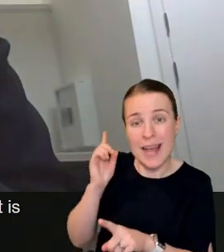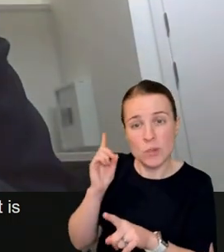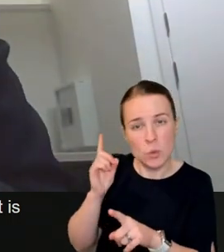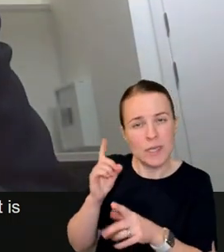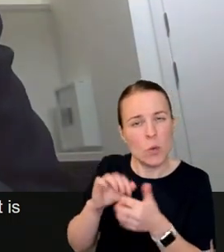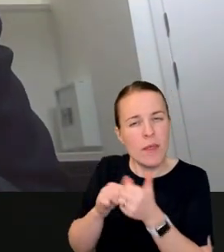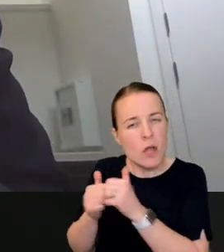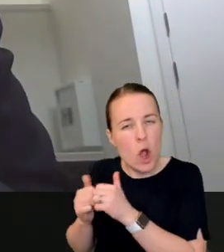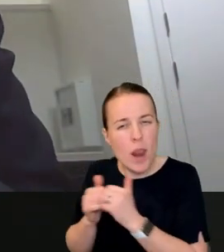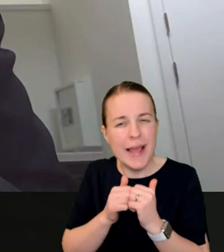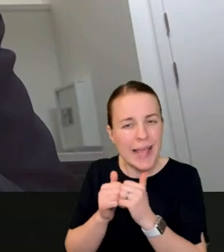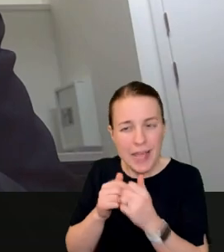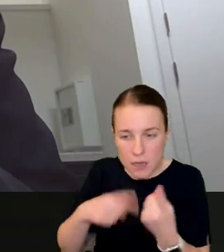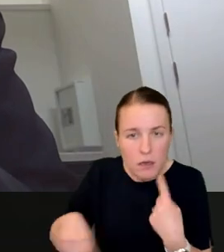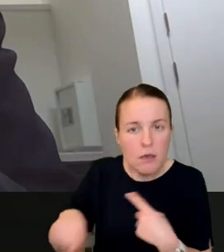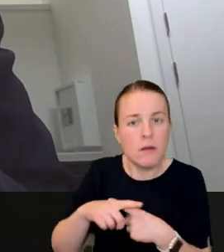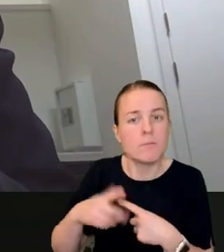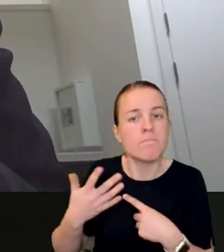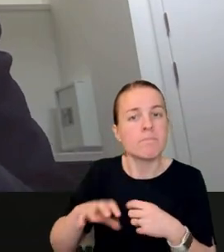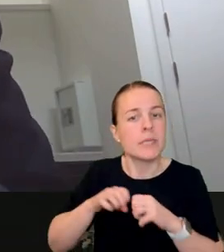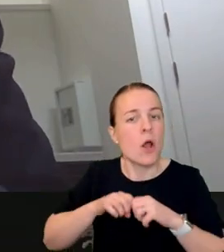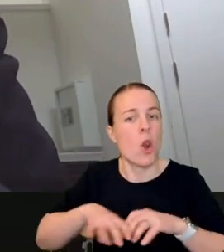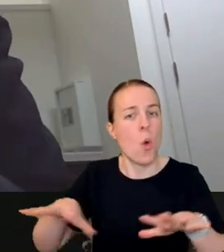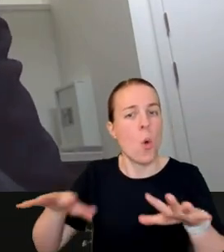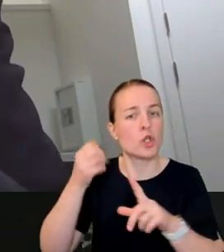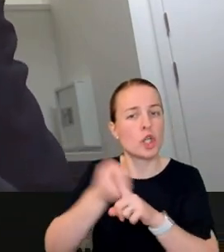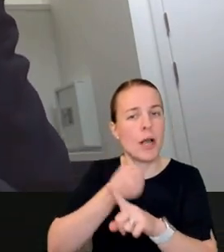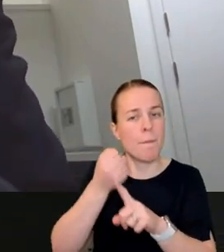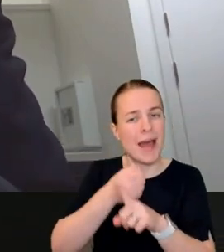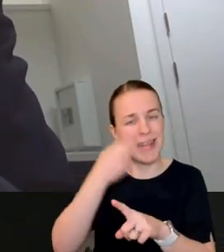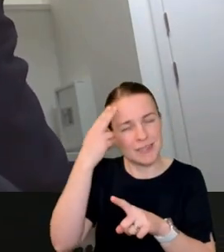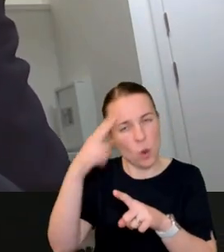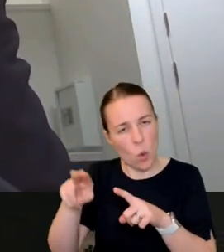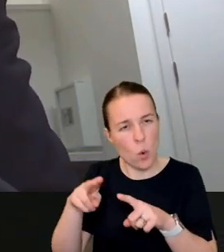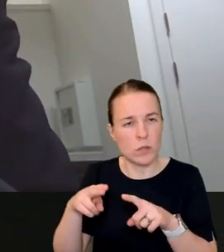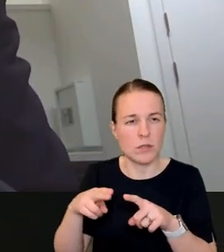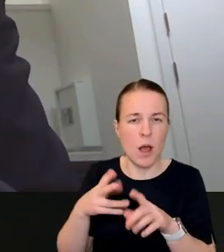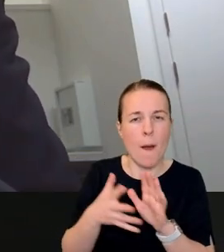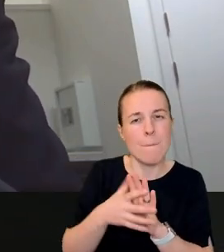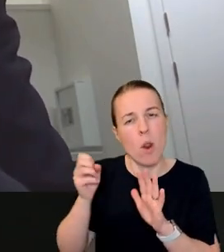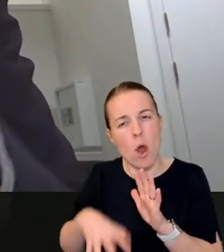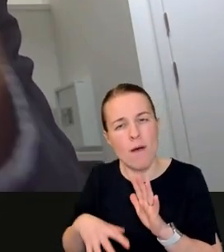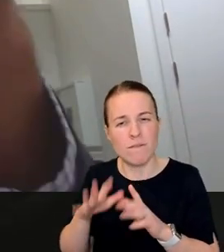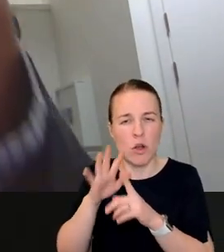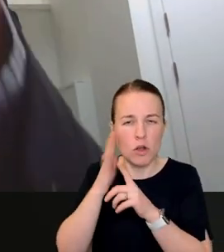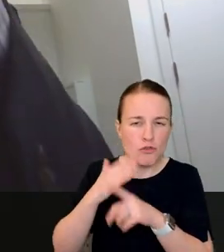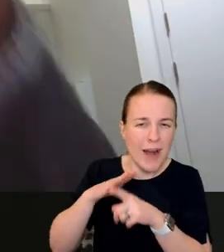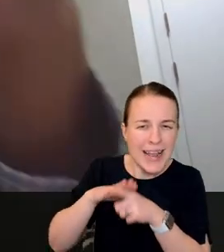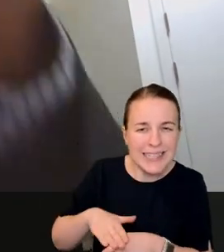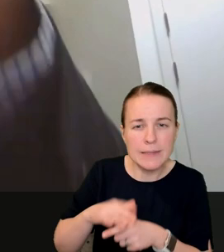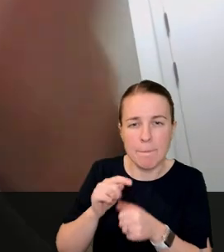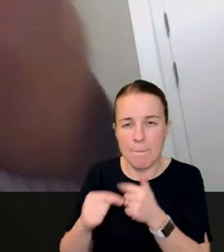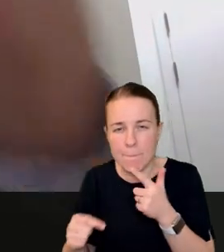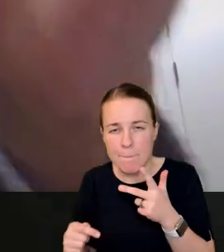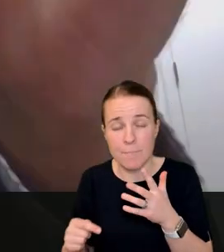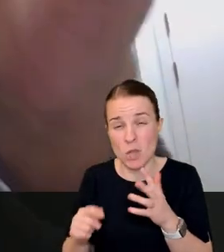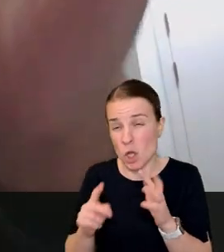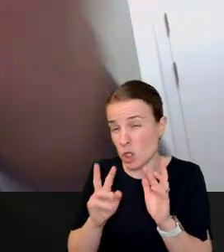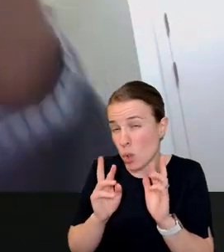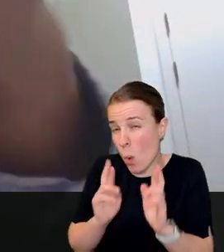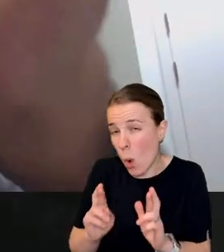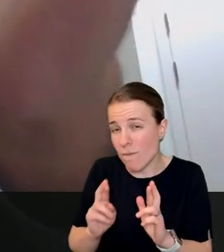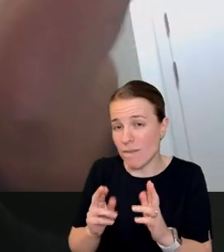the Mayor supports, we launched a campaign called Bowl Out Racism. Assembly Member Krupesh Hirani was there as well. And hopefully this will be a major national